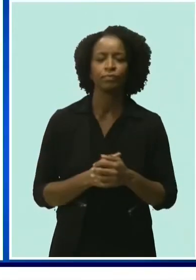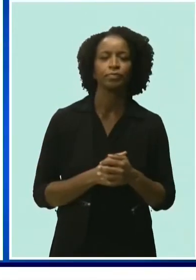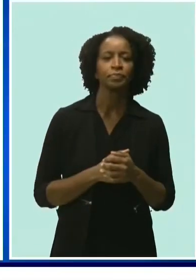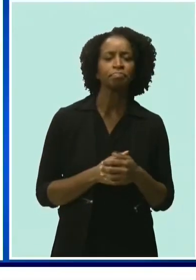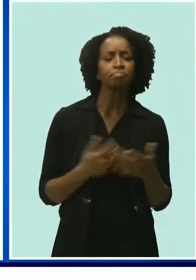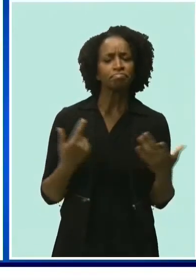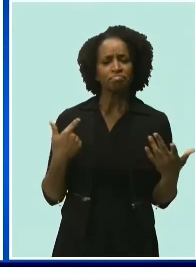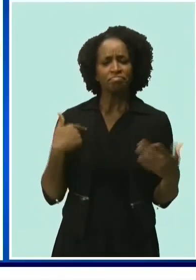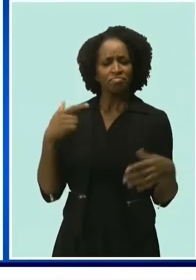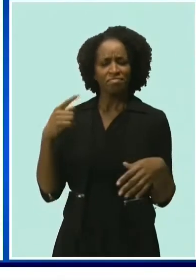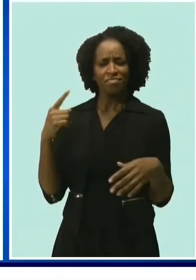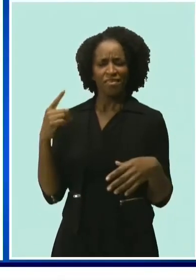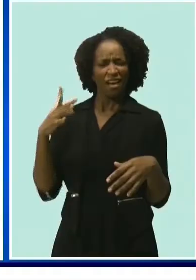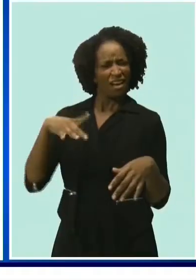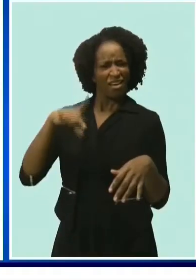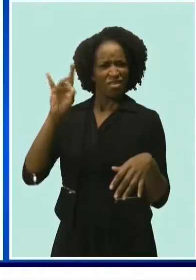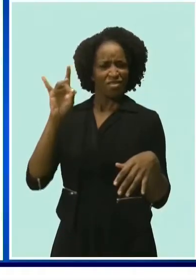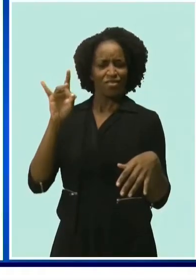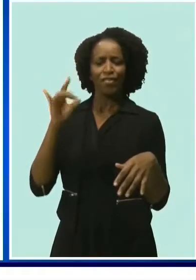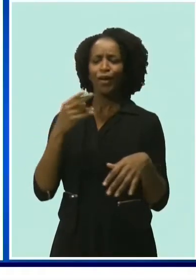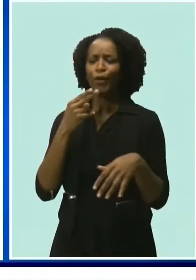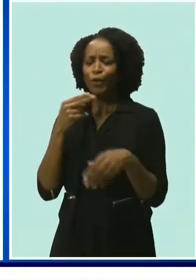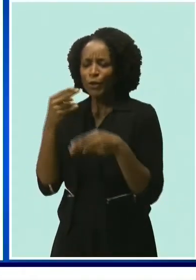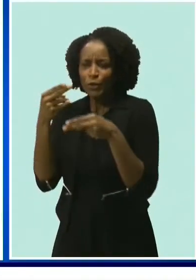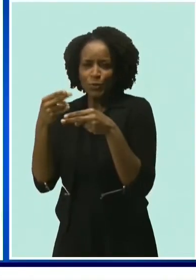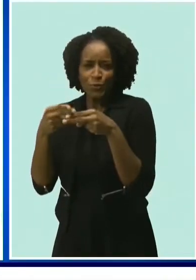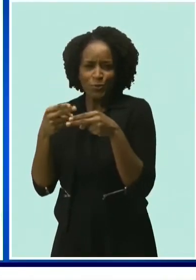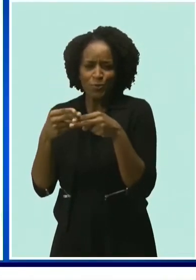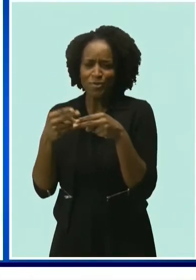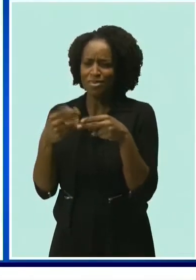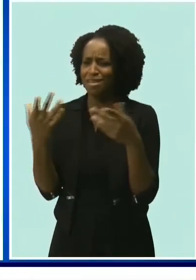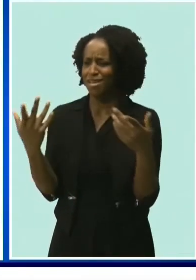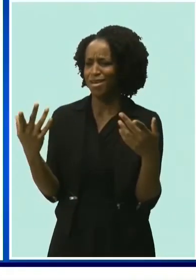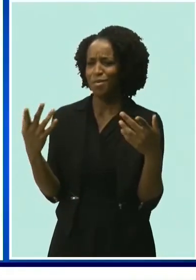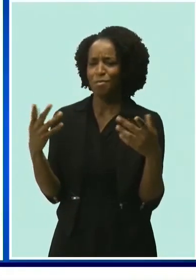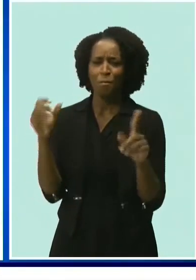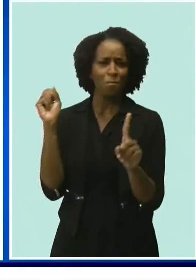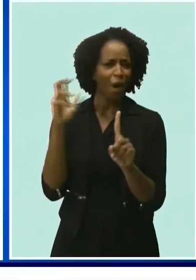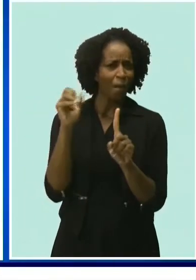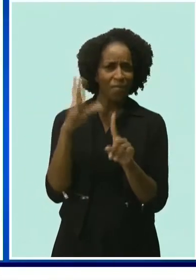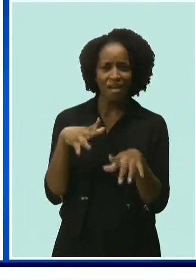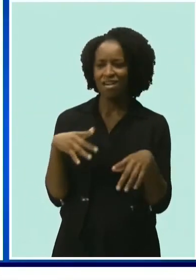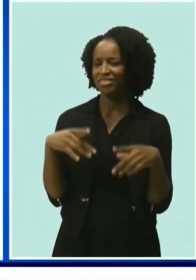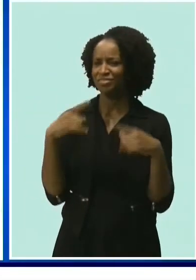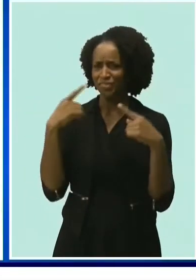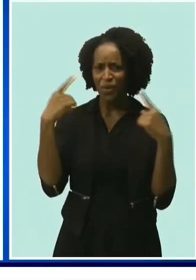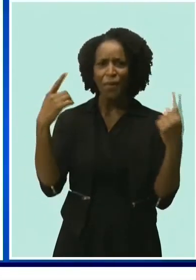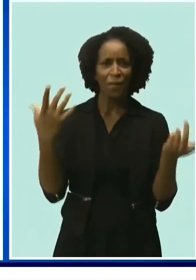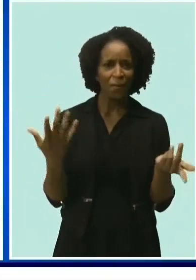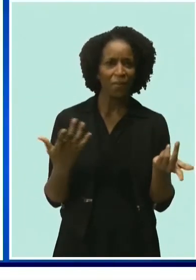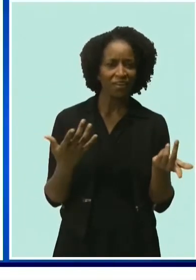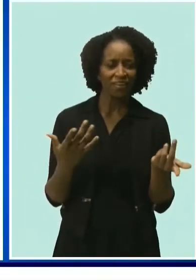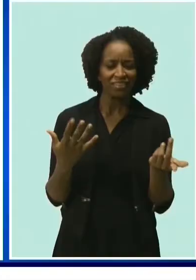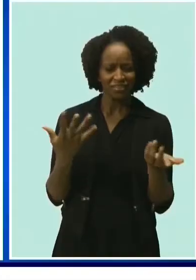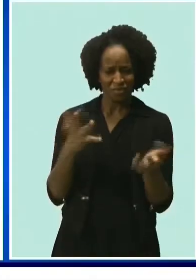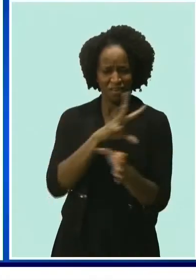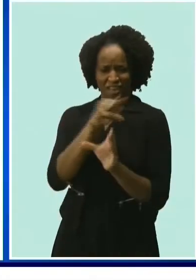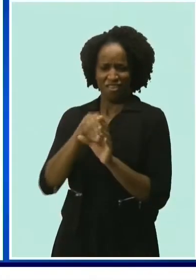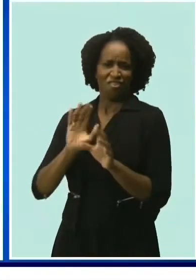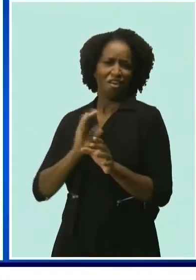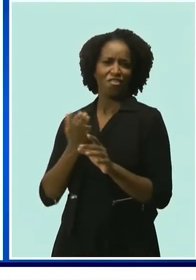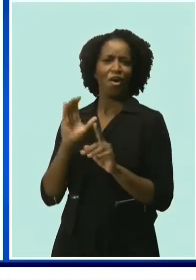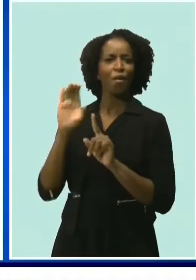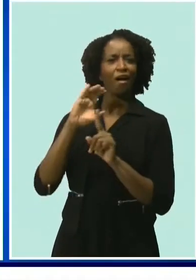popular because, simply put, they are a part of our culture, and each name comes with its own story. I can start from the